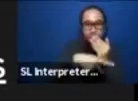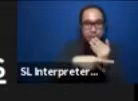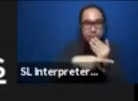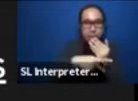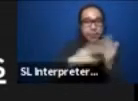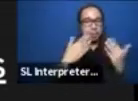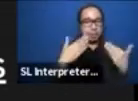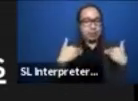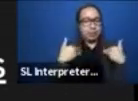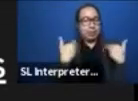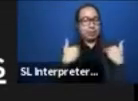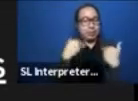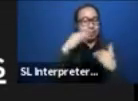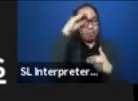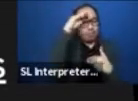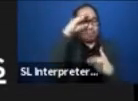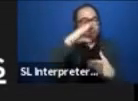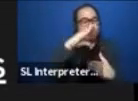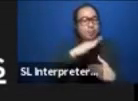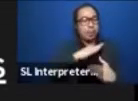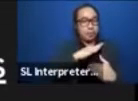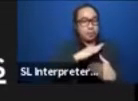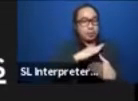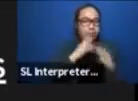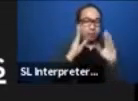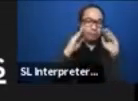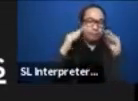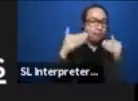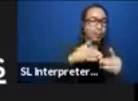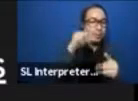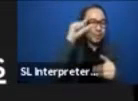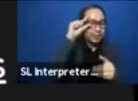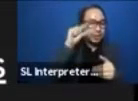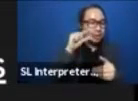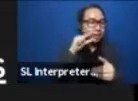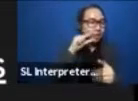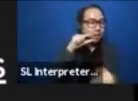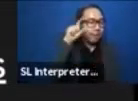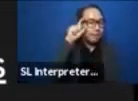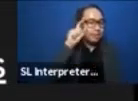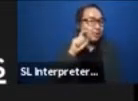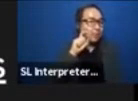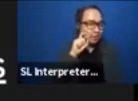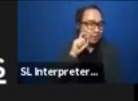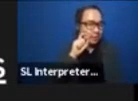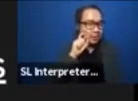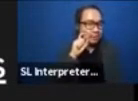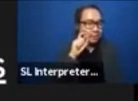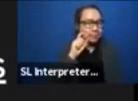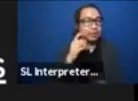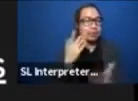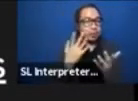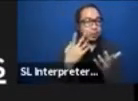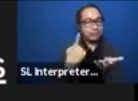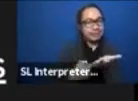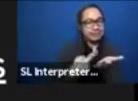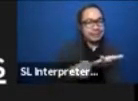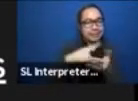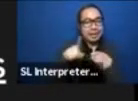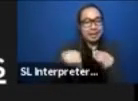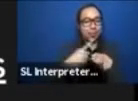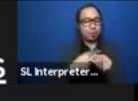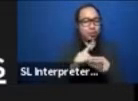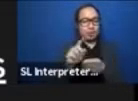and boys, focus on the aspects of gender and sexuality. Do talk about patriarchy and masculinities,